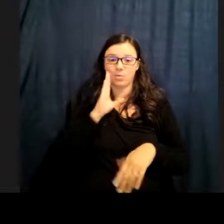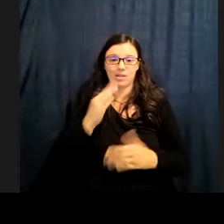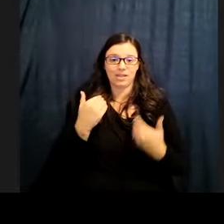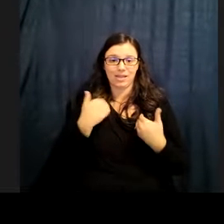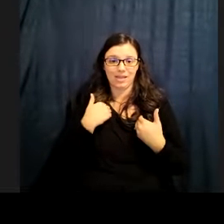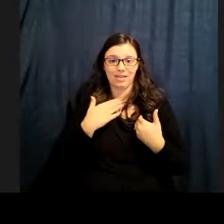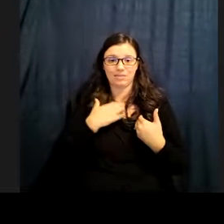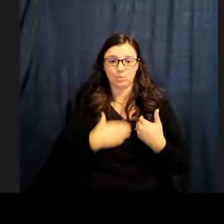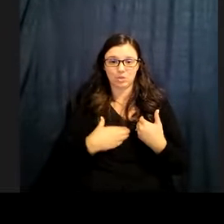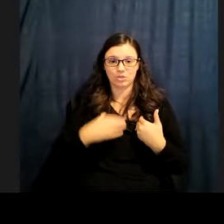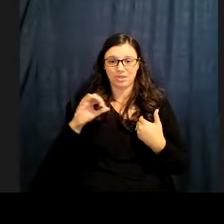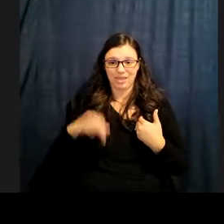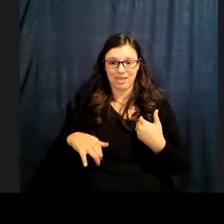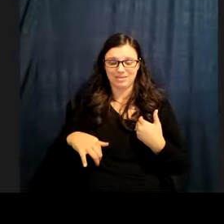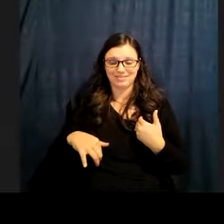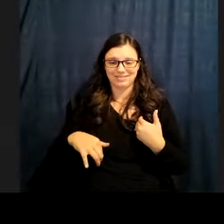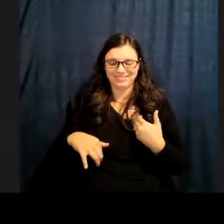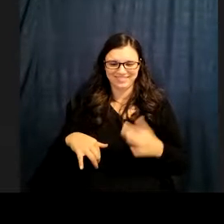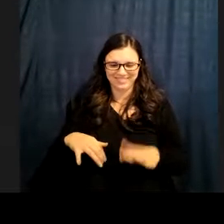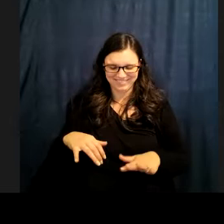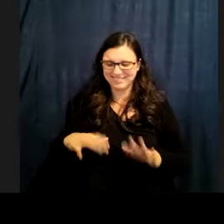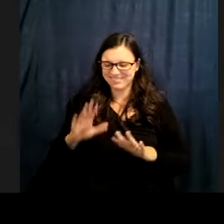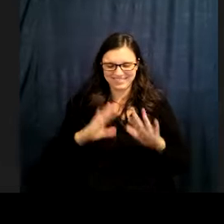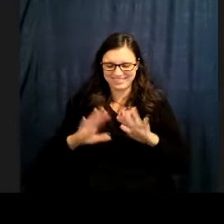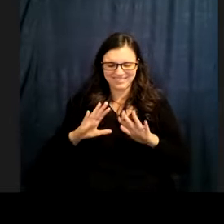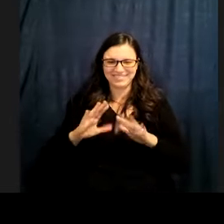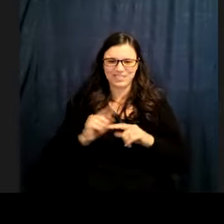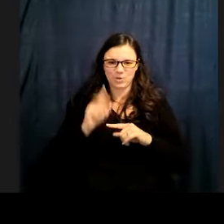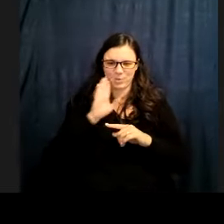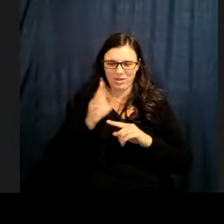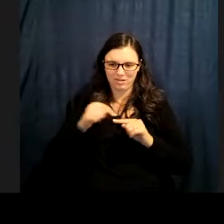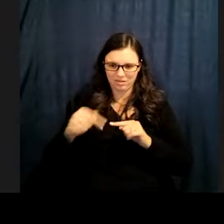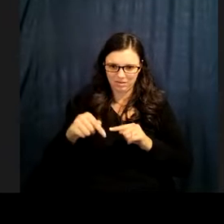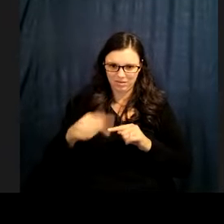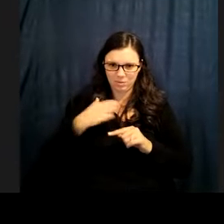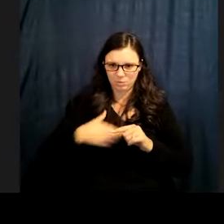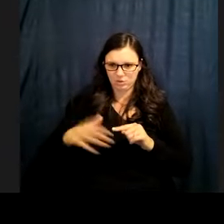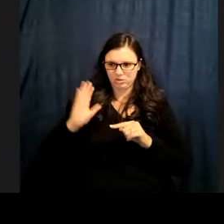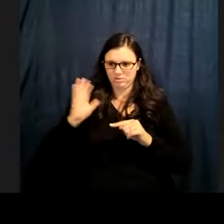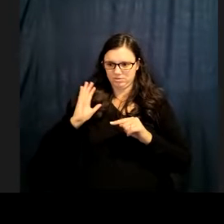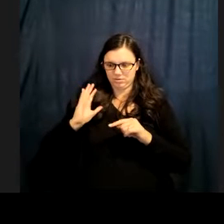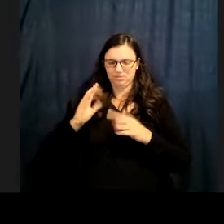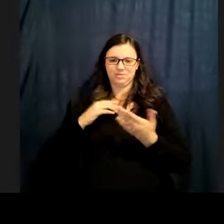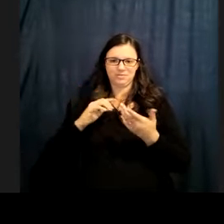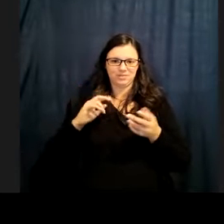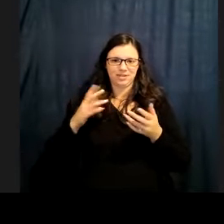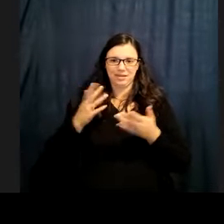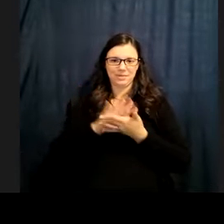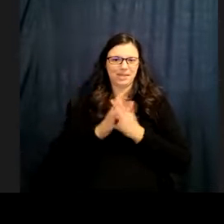wished that. I mean, you can just build up all these conditionals and they get kind of